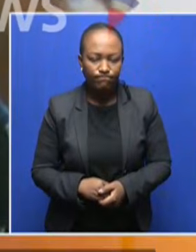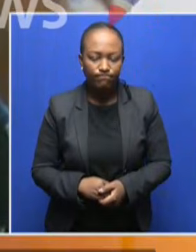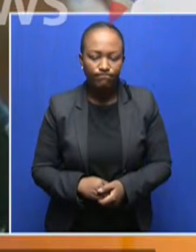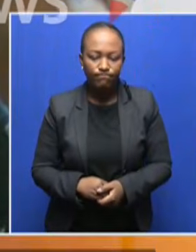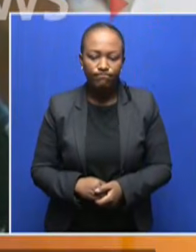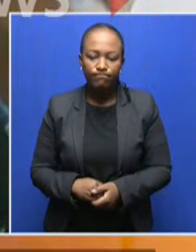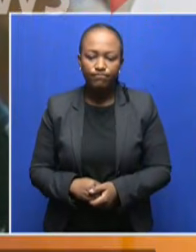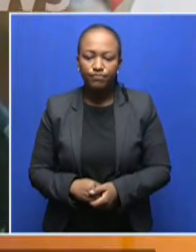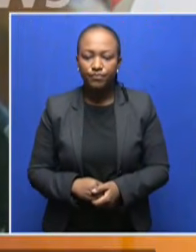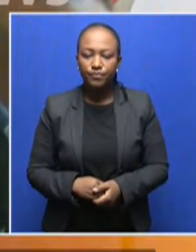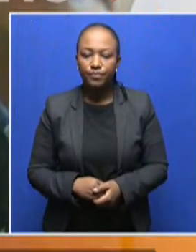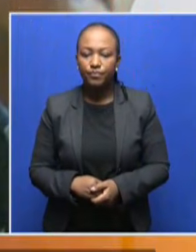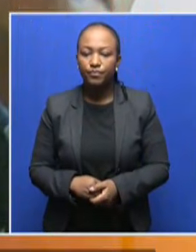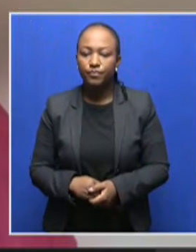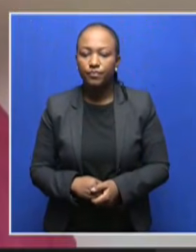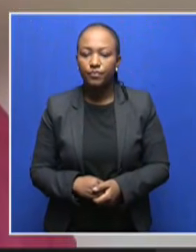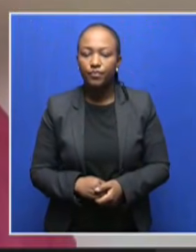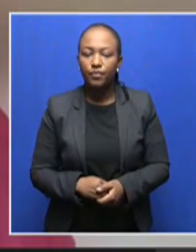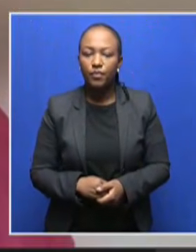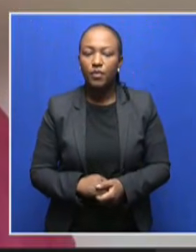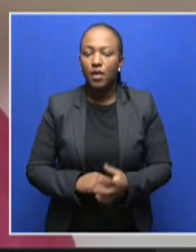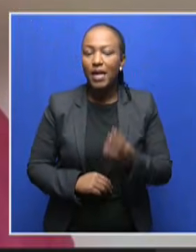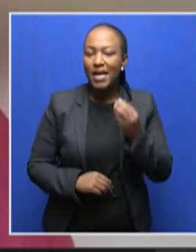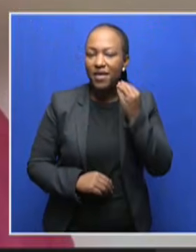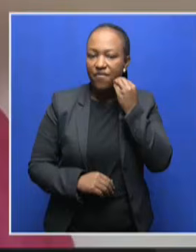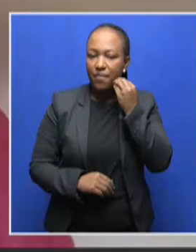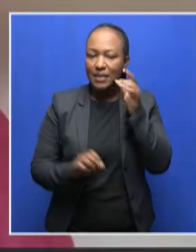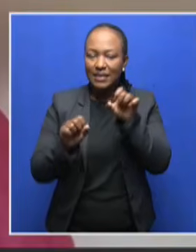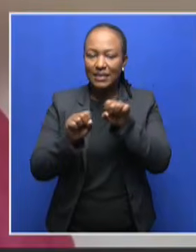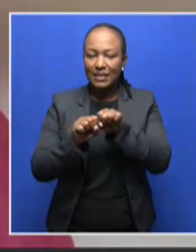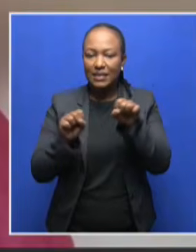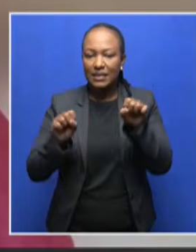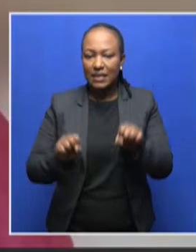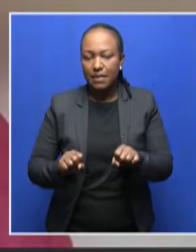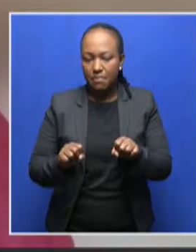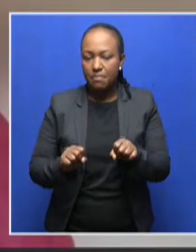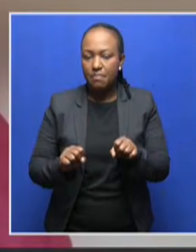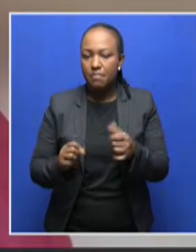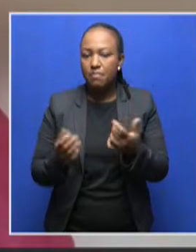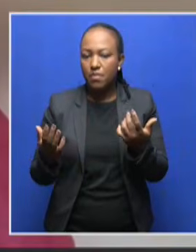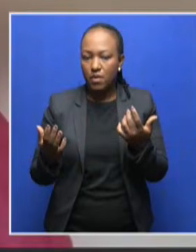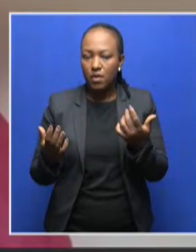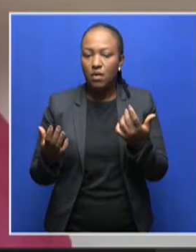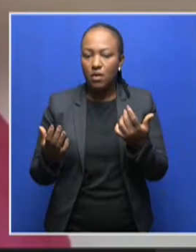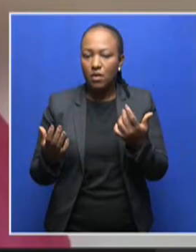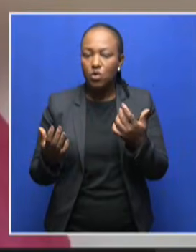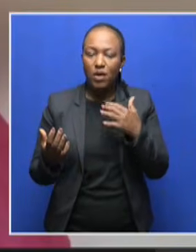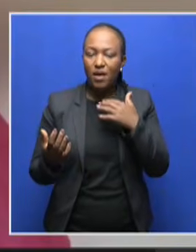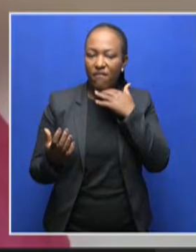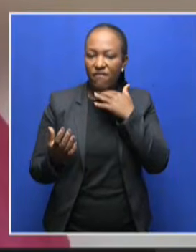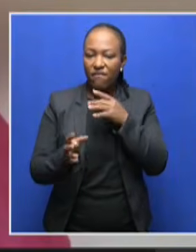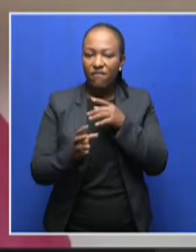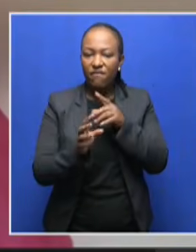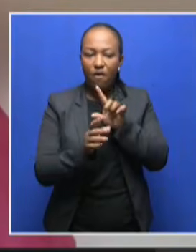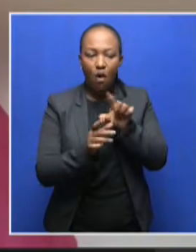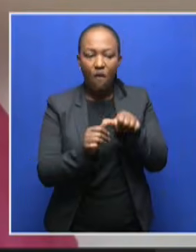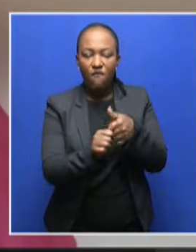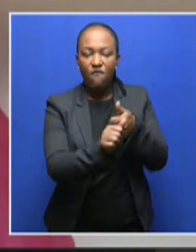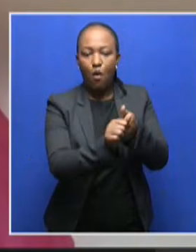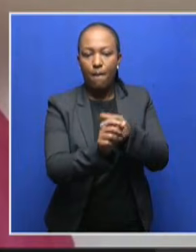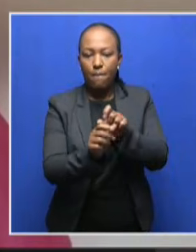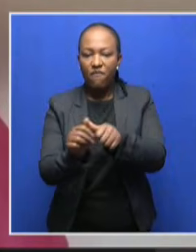I think our information systems are inadequate to properly follow up, doses that have not